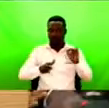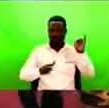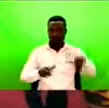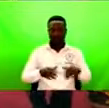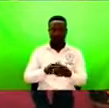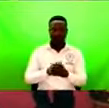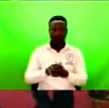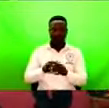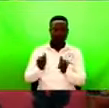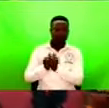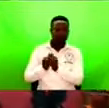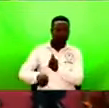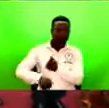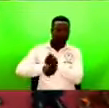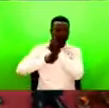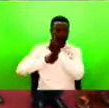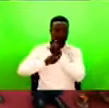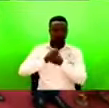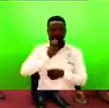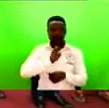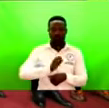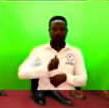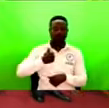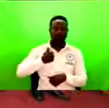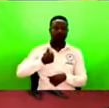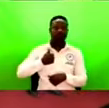and his deputy, Elder